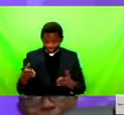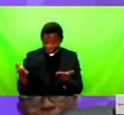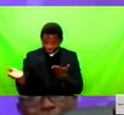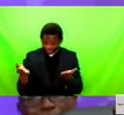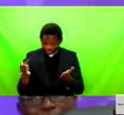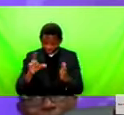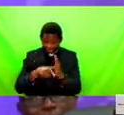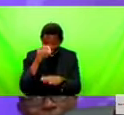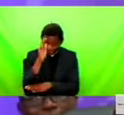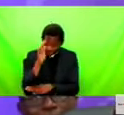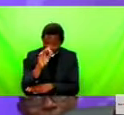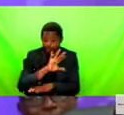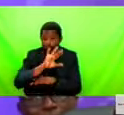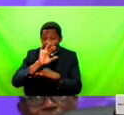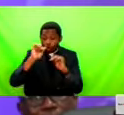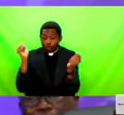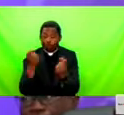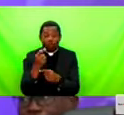been transferred will be